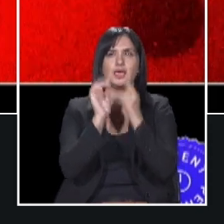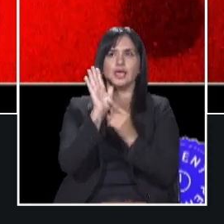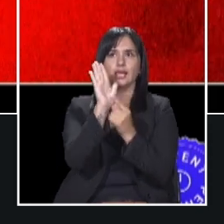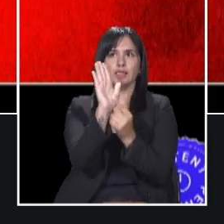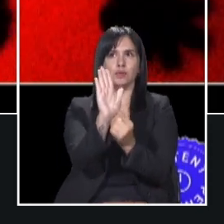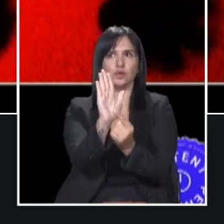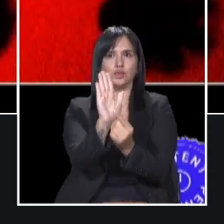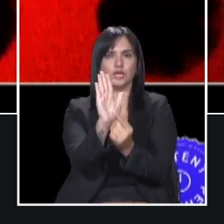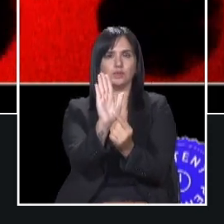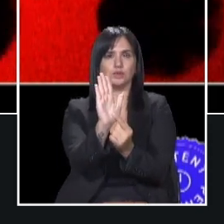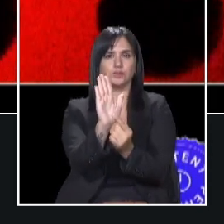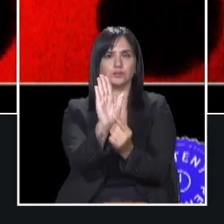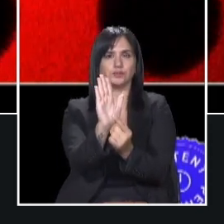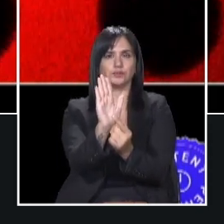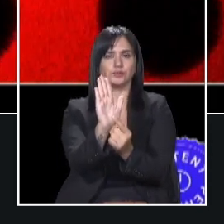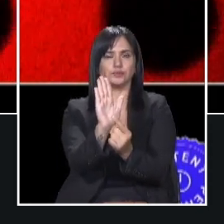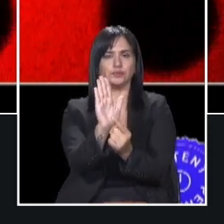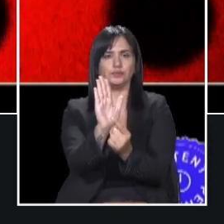this is a two-photon image.